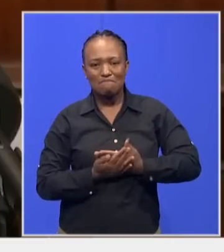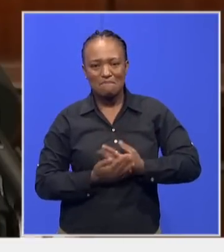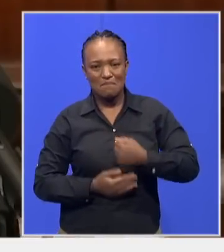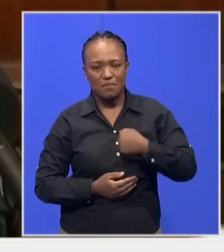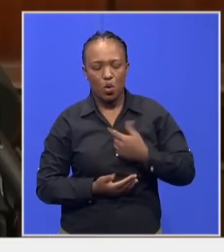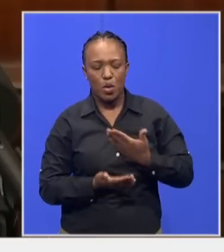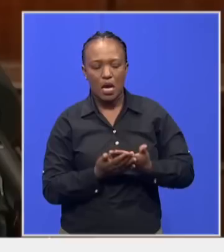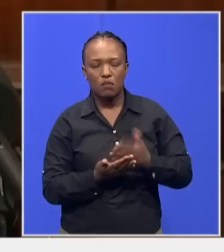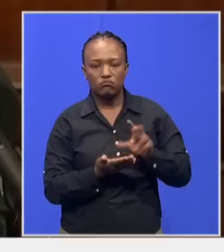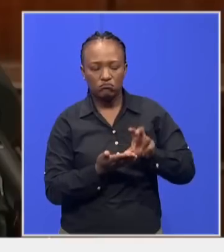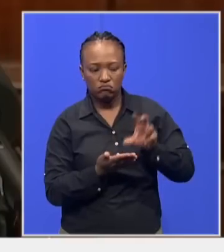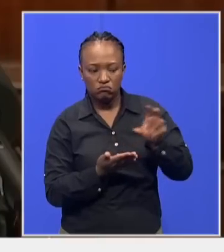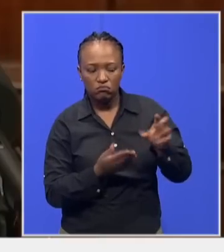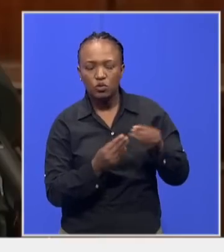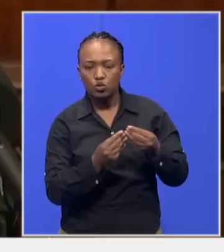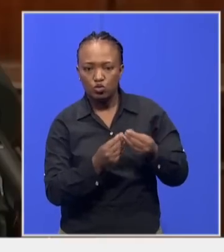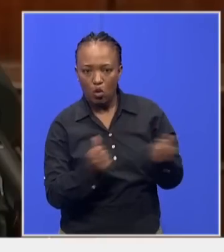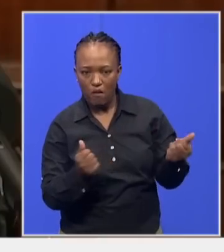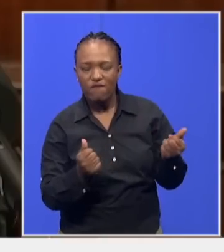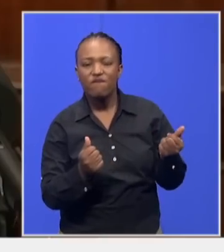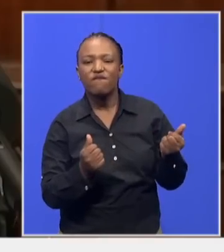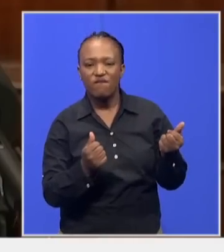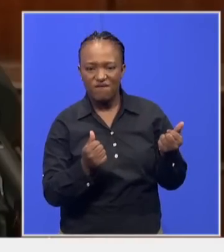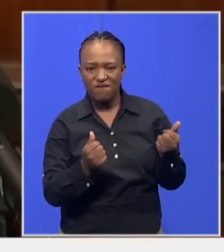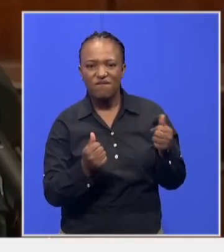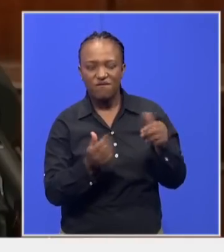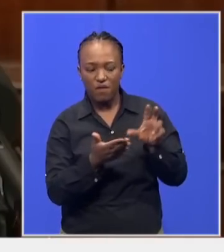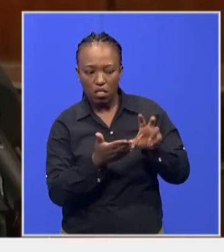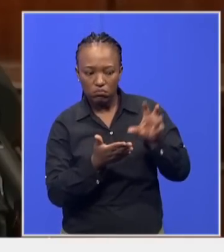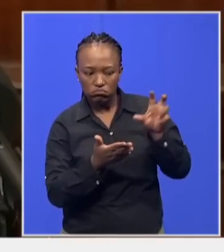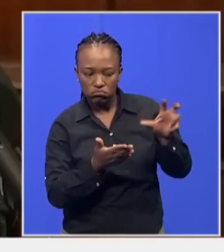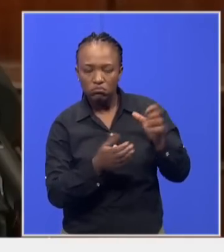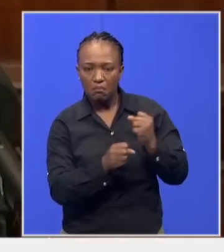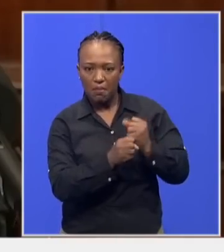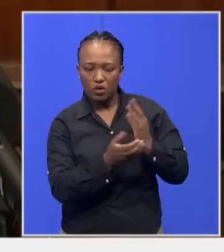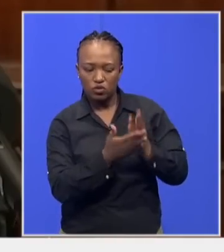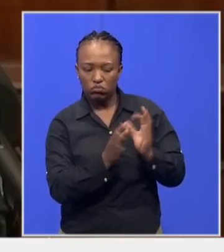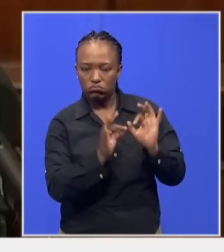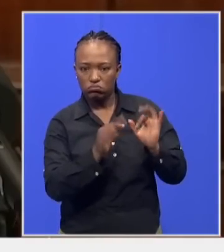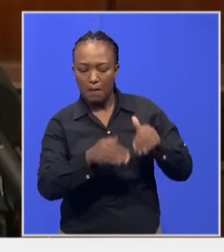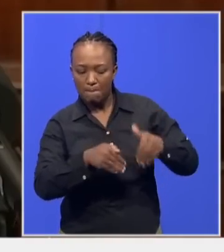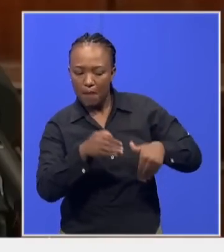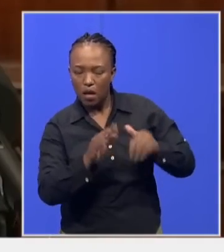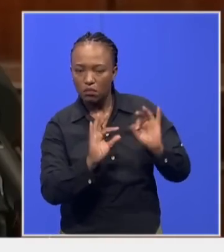address the investments that is required to get the kind of